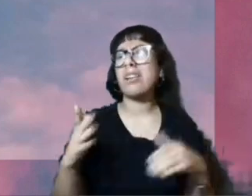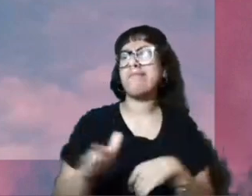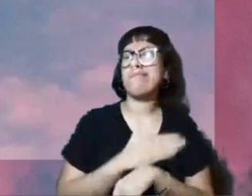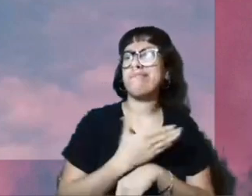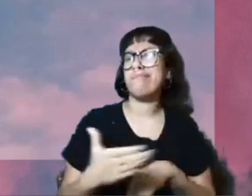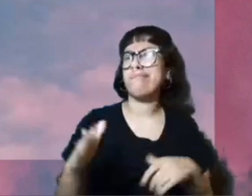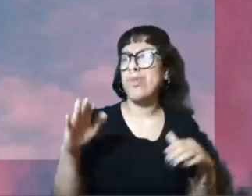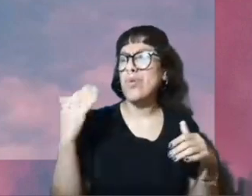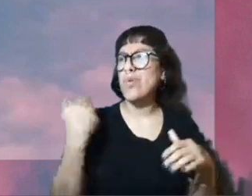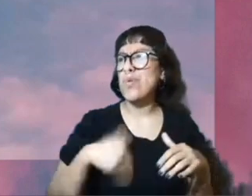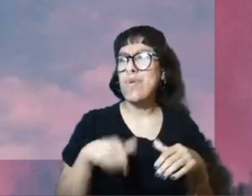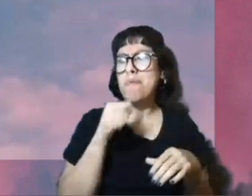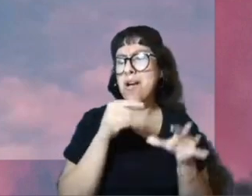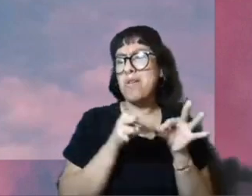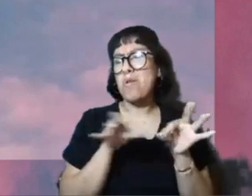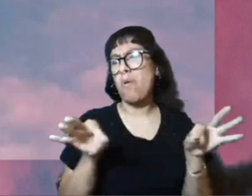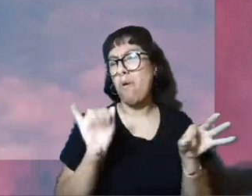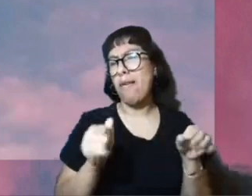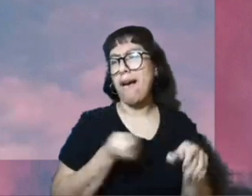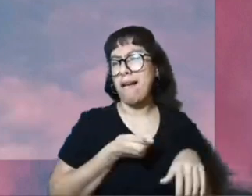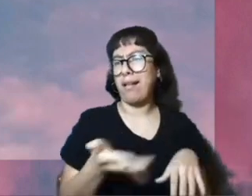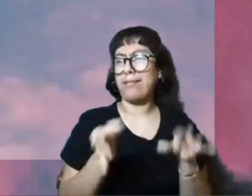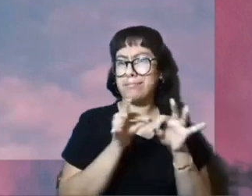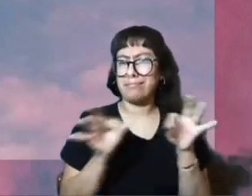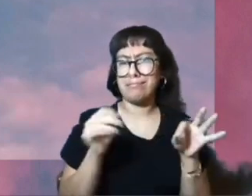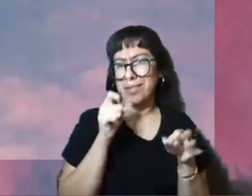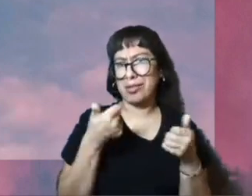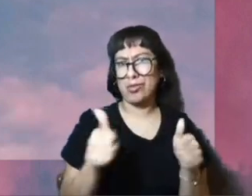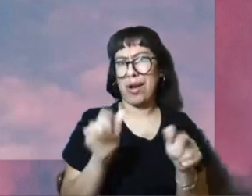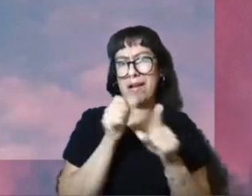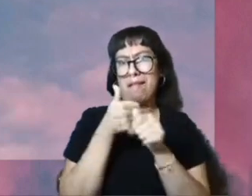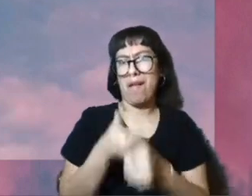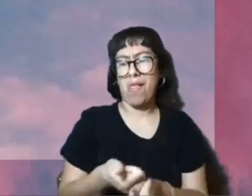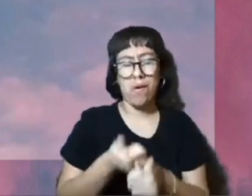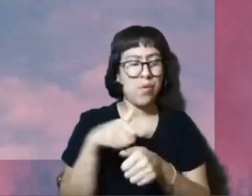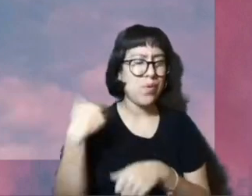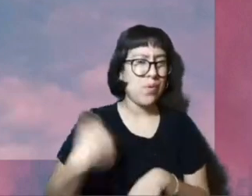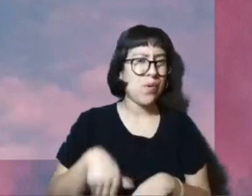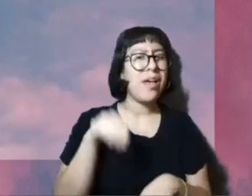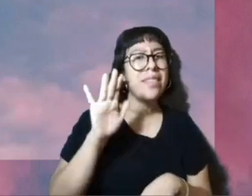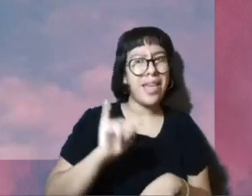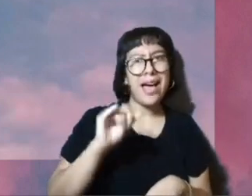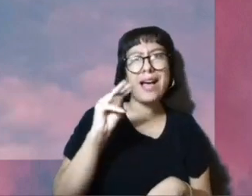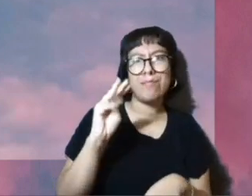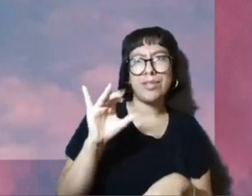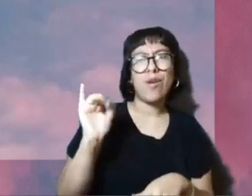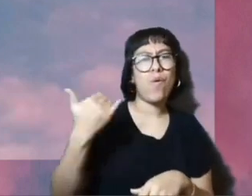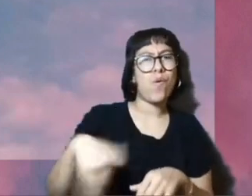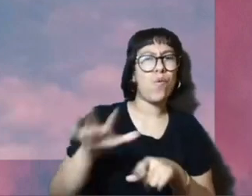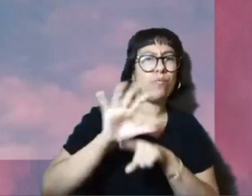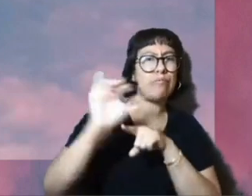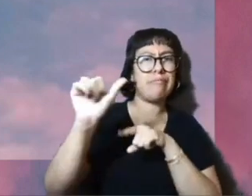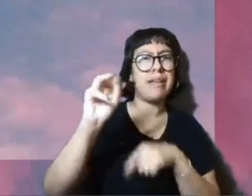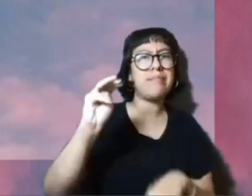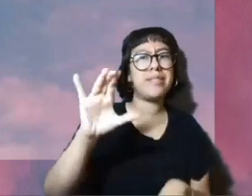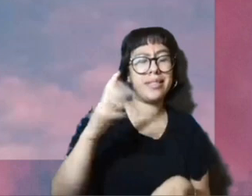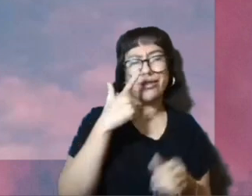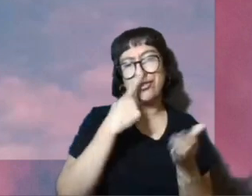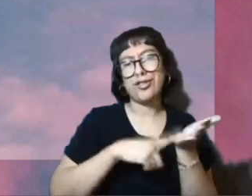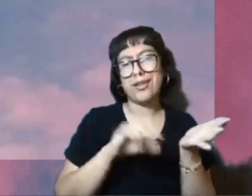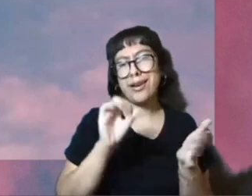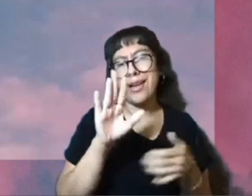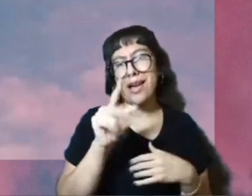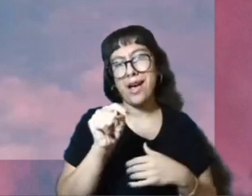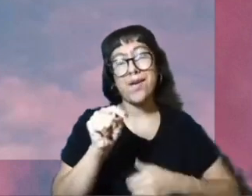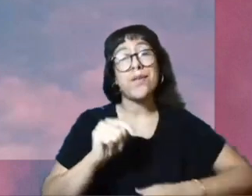I'm not even gonna try to quote none of the bars, but if you, yeah, that's an MC's MC right there. Y'all go check that out. And